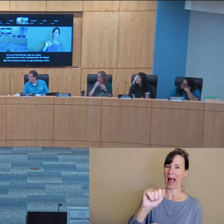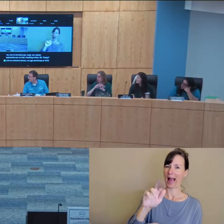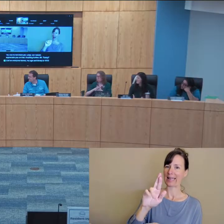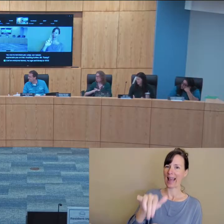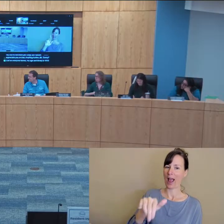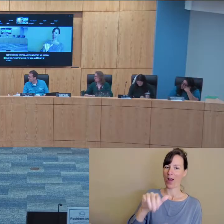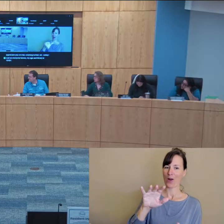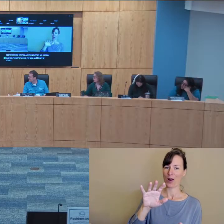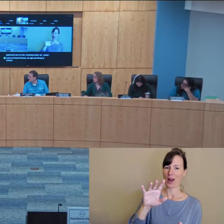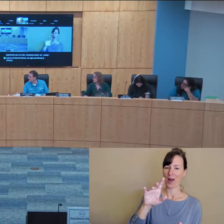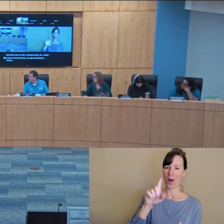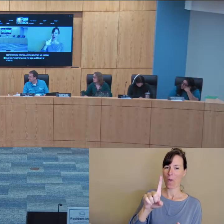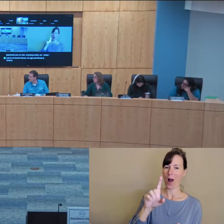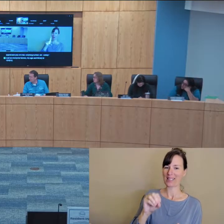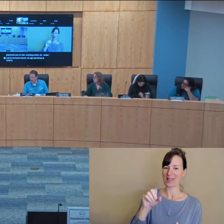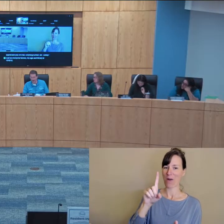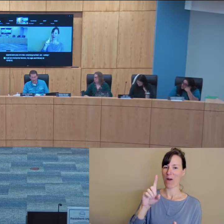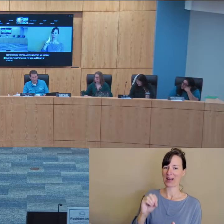101010.